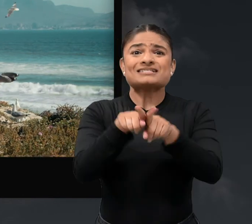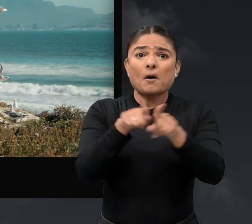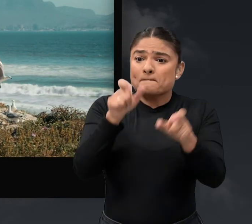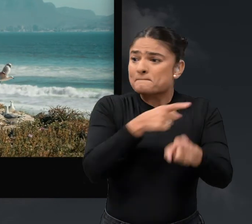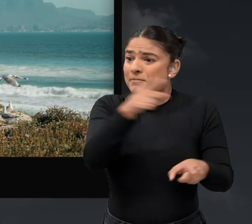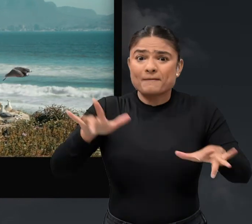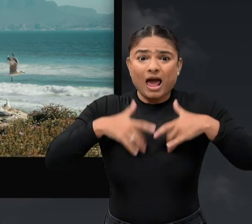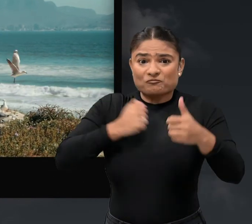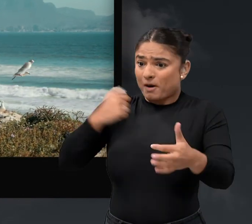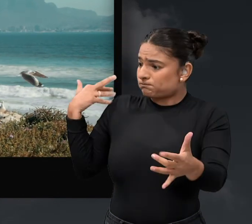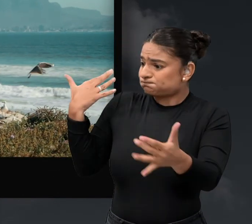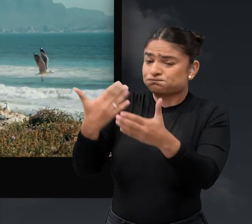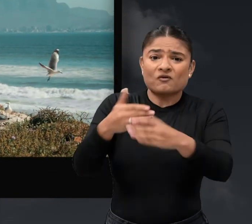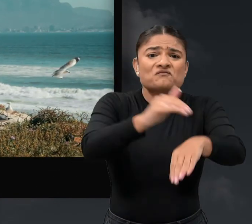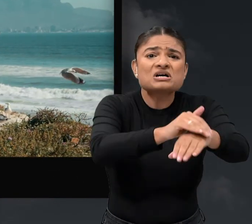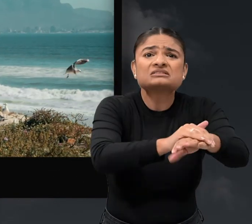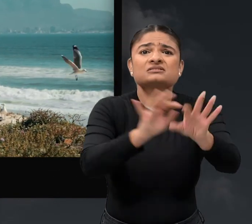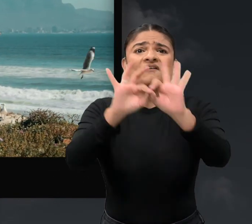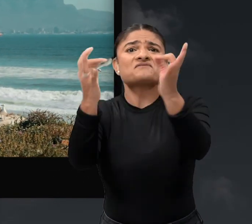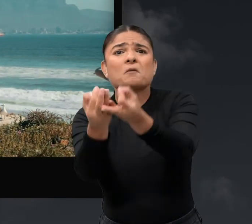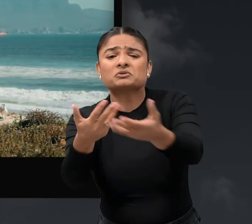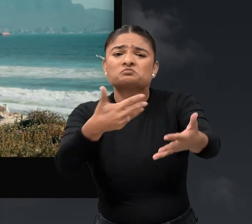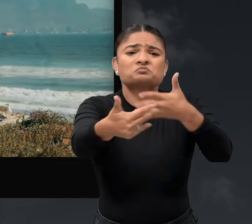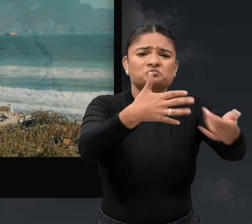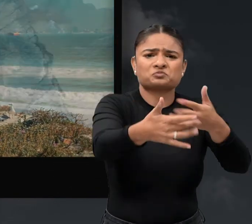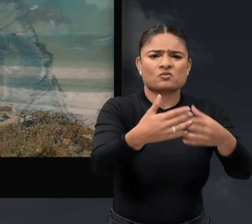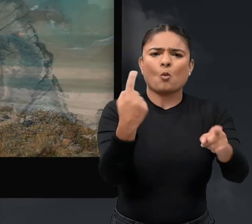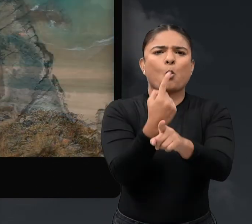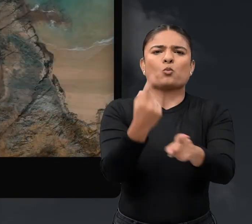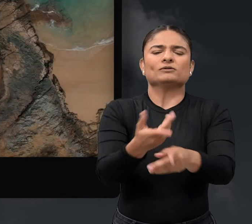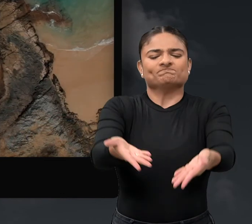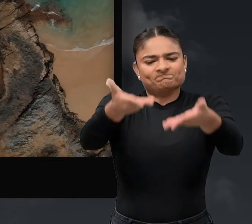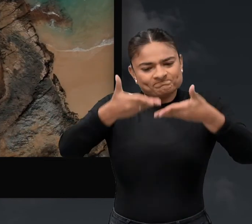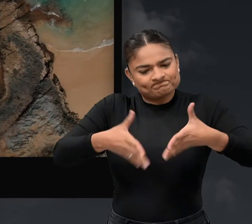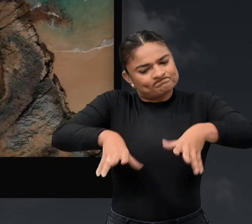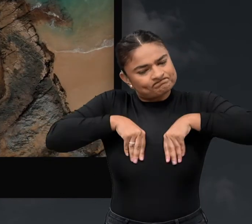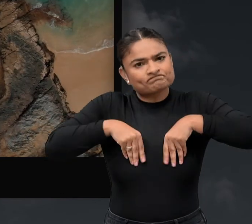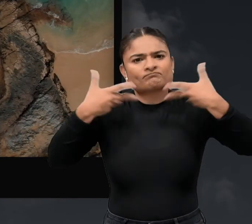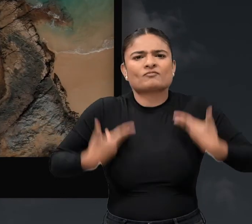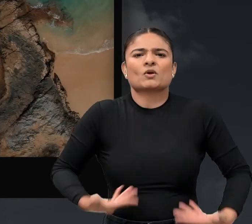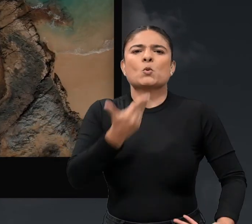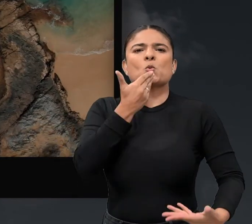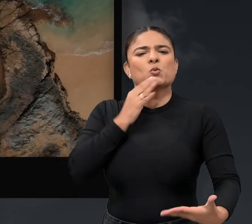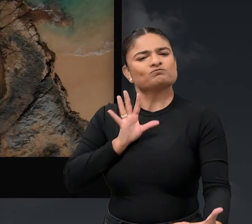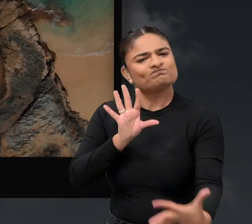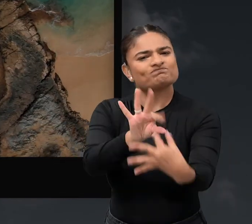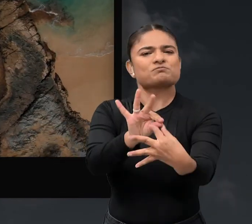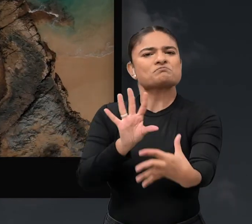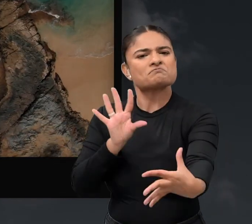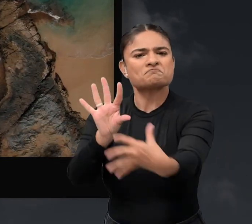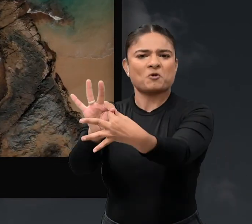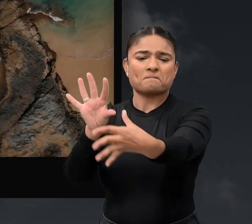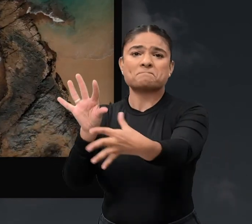though the people in my life, be it friends and or family, have shown to be very welcoming of the person I